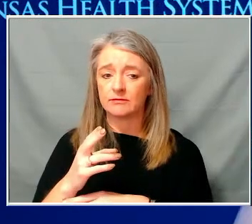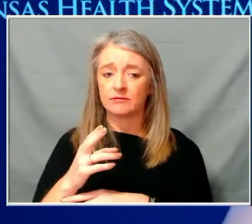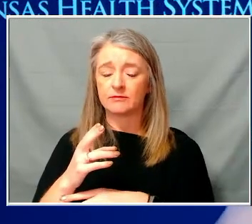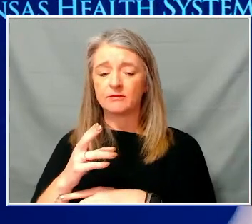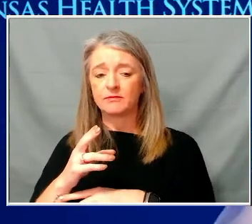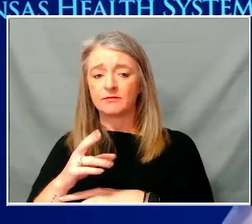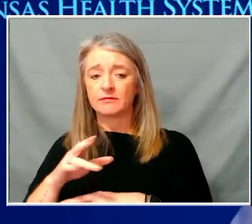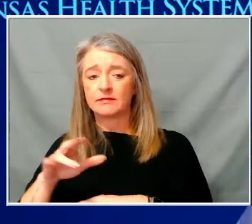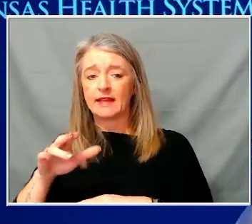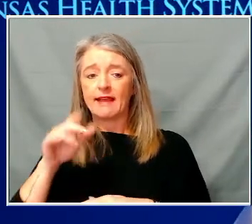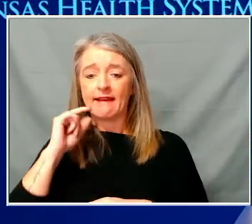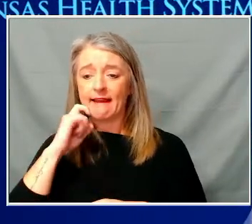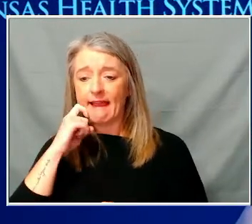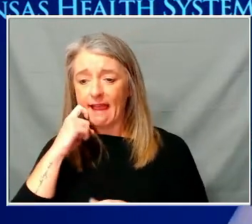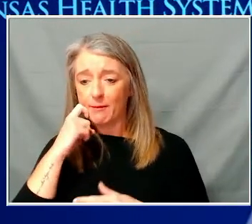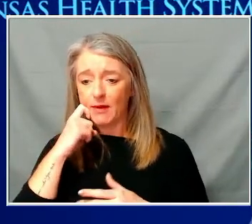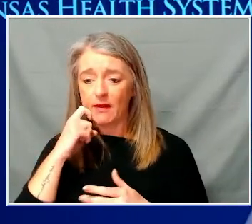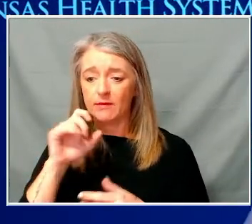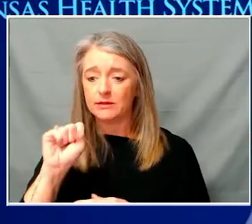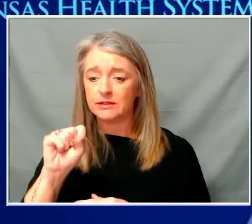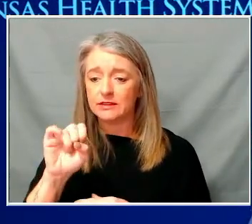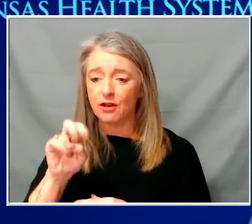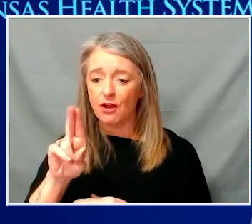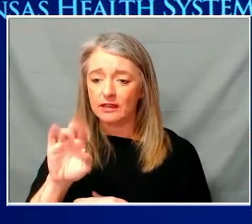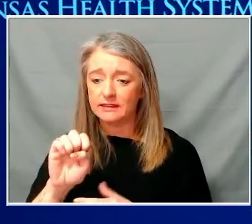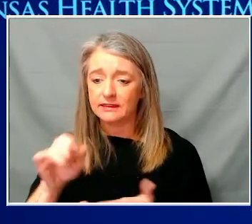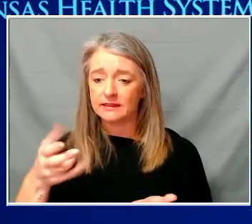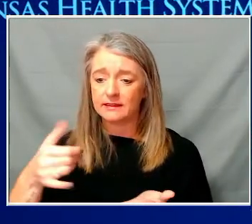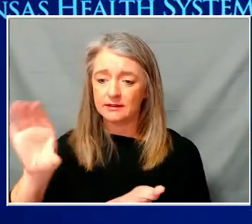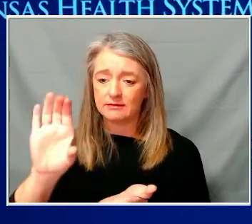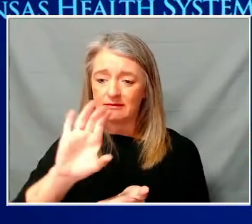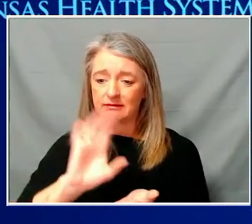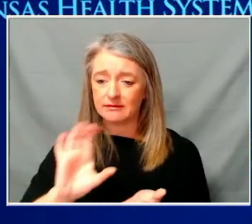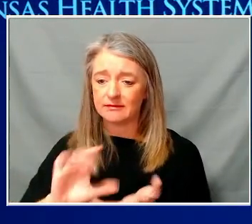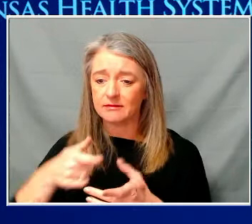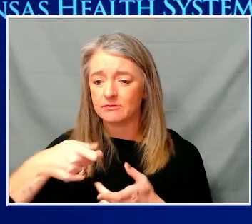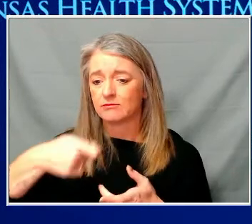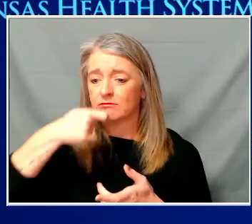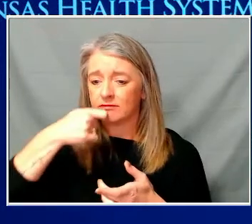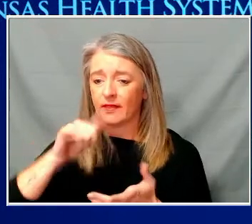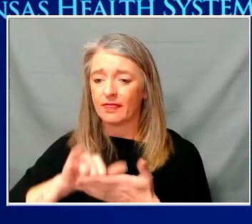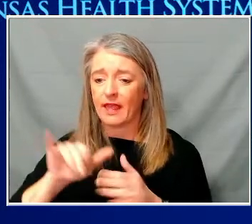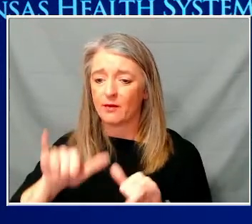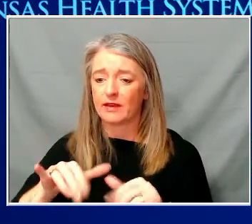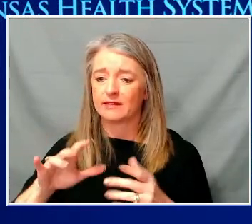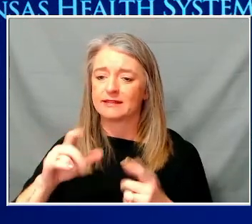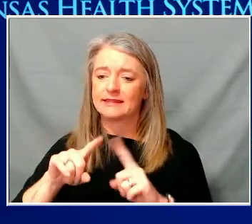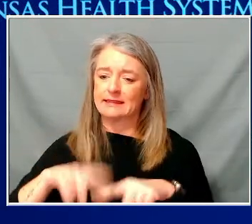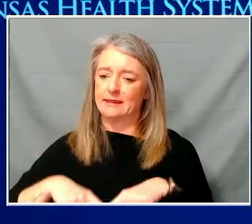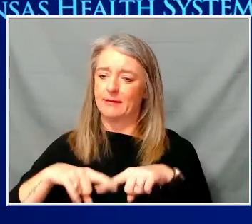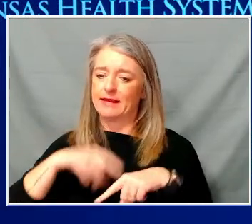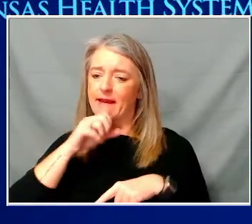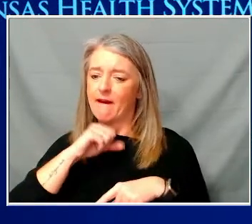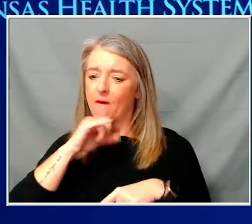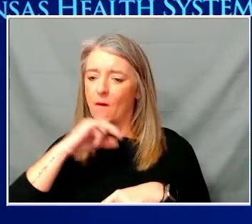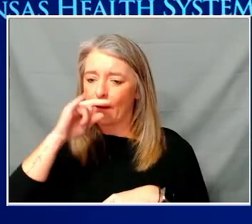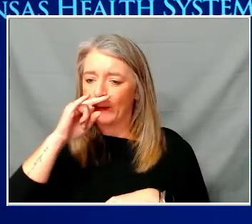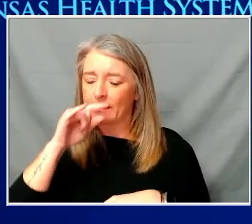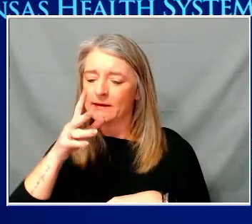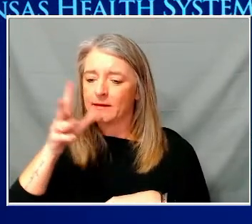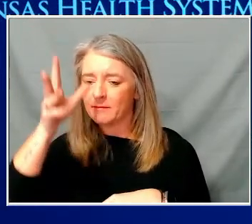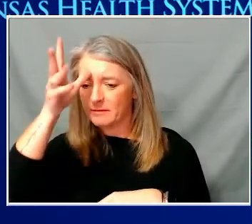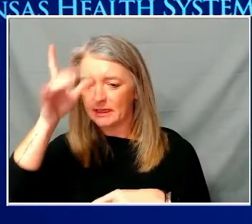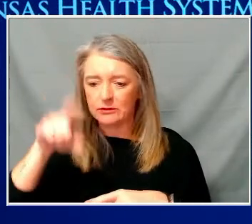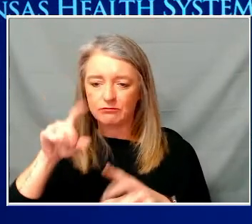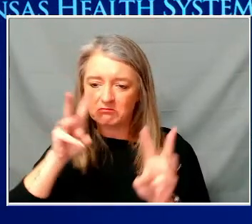amoxicillin, sprinkle it on applesauce, and give it to your kid that way as well. It just depends on how old your child is. But parents shouldn't fret.